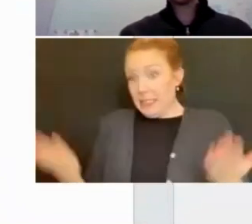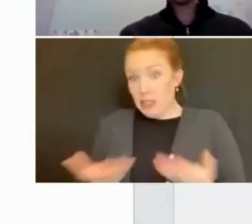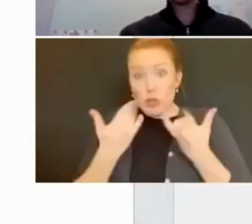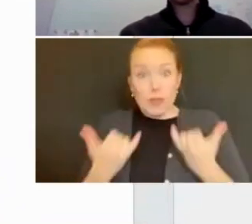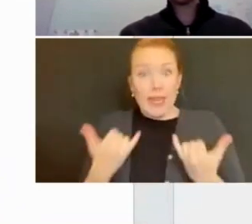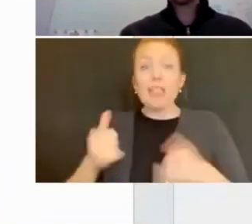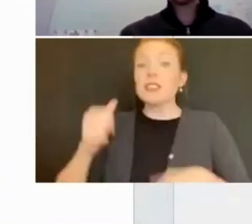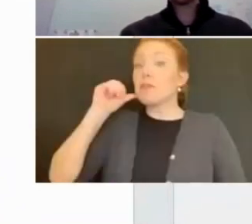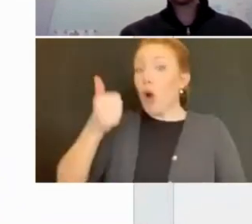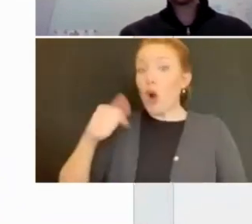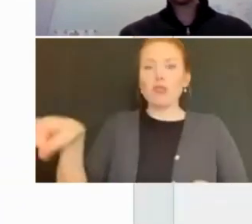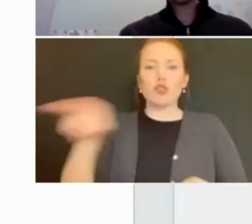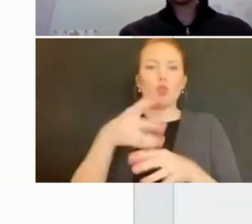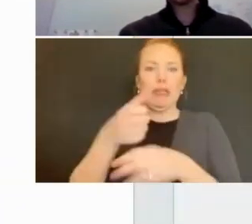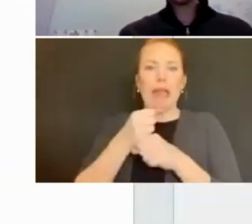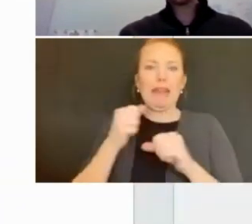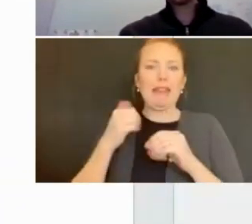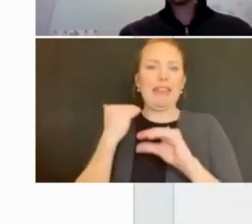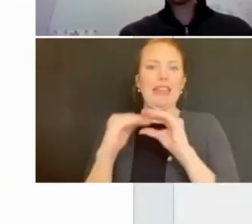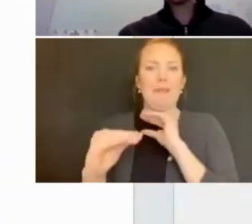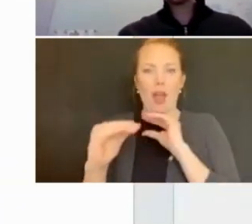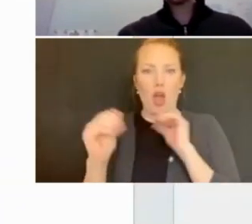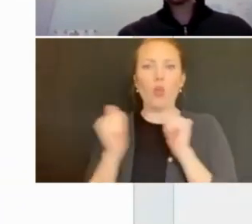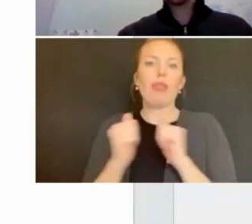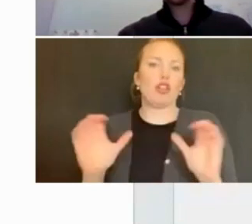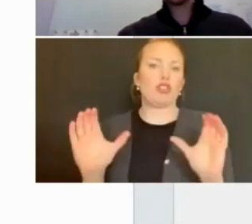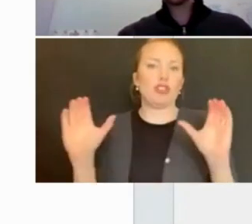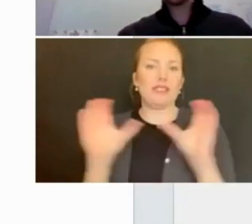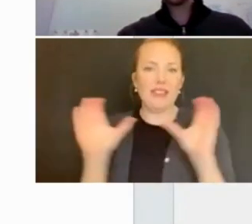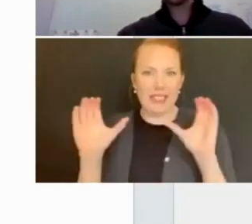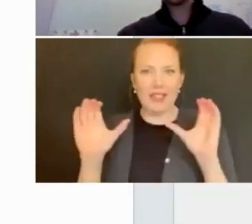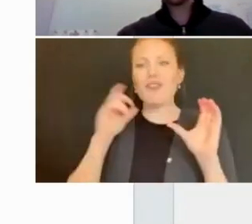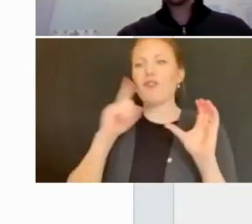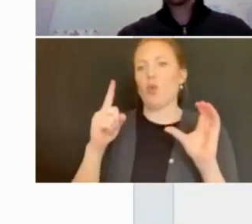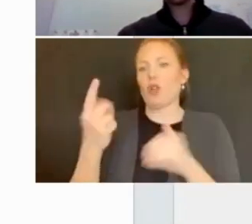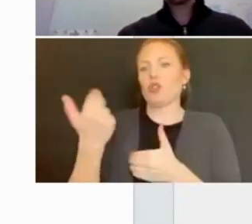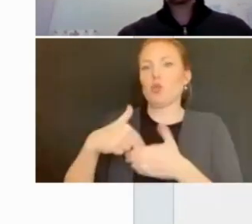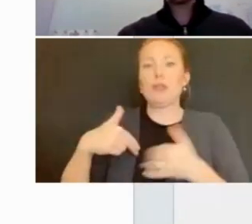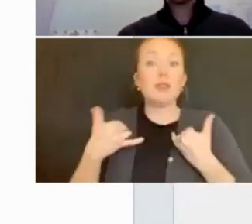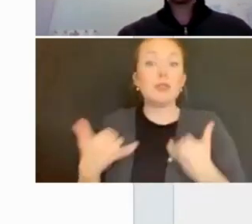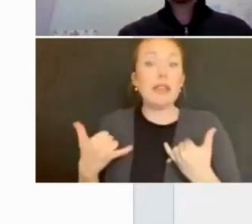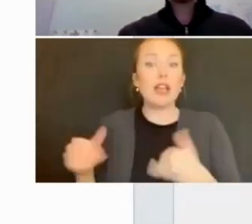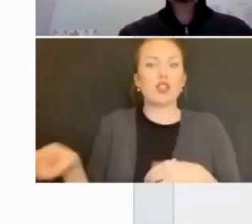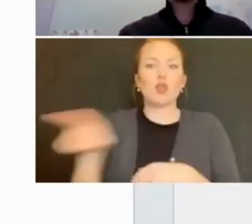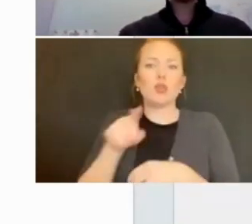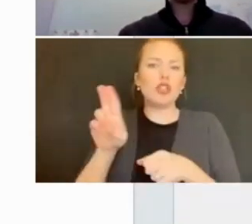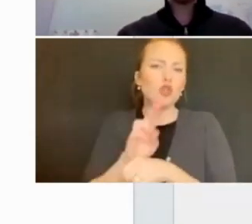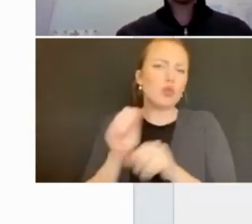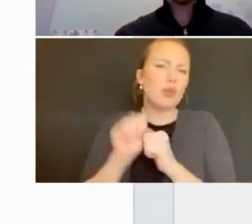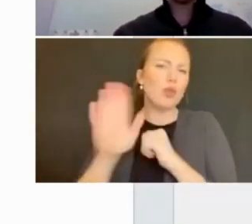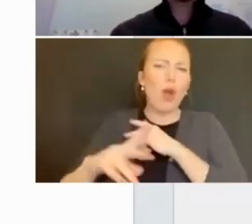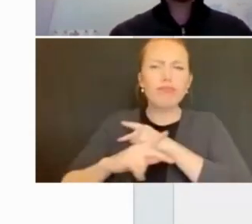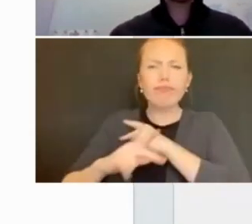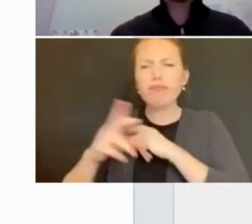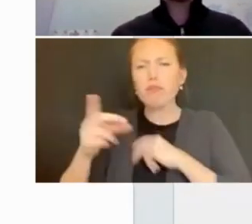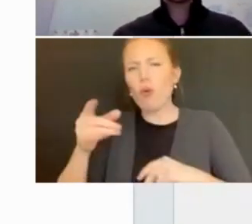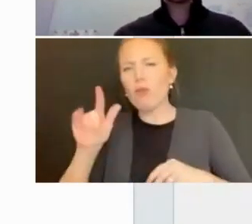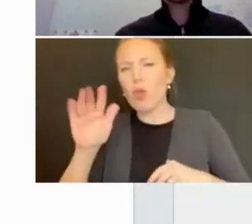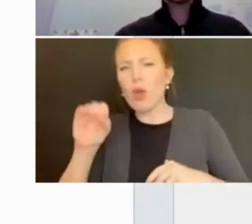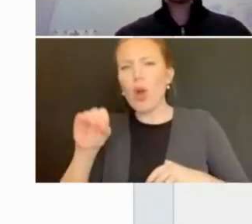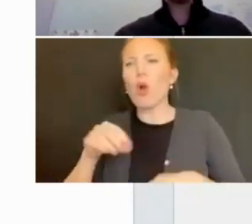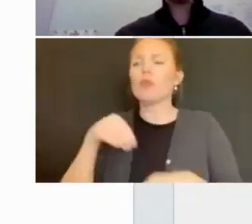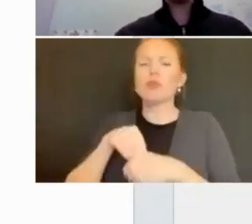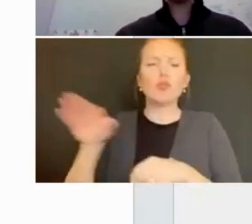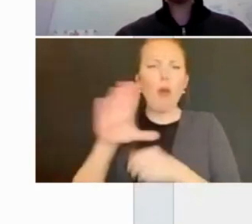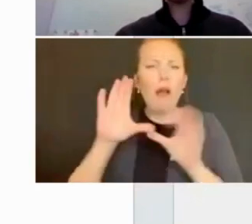tomorrow you'll receive an email with the certificate for being here, which you can use in your portfolio or up in the classroom, showing that you